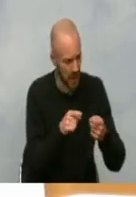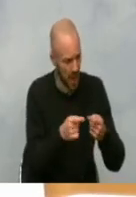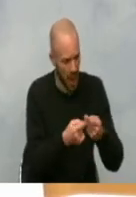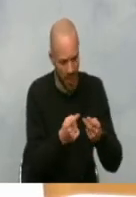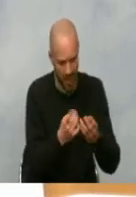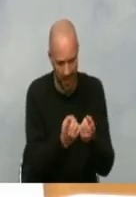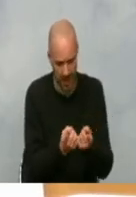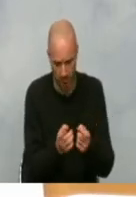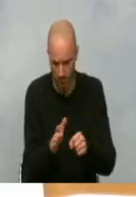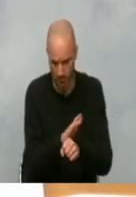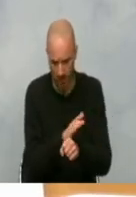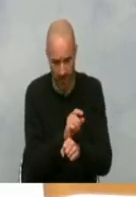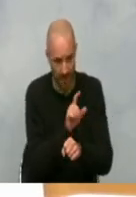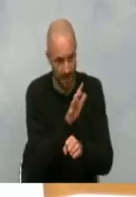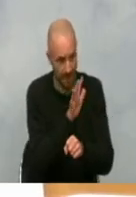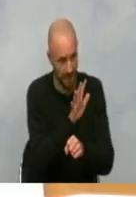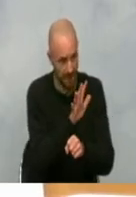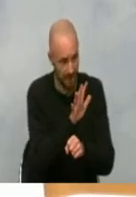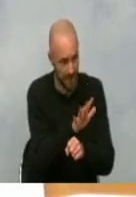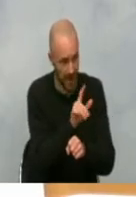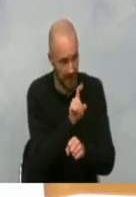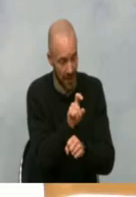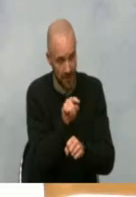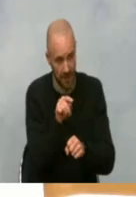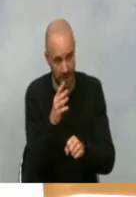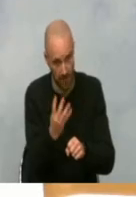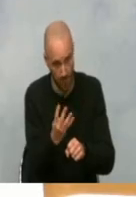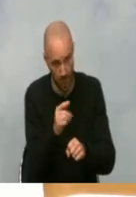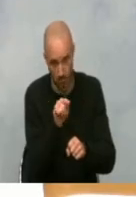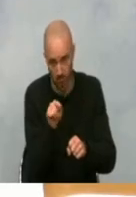511.4 through to 511.7.